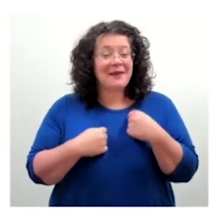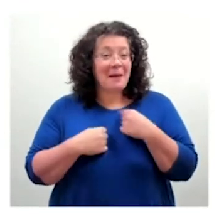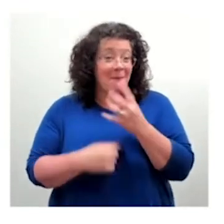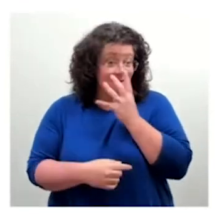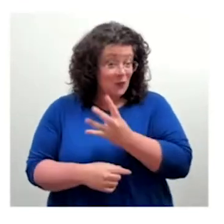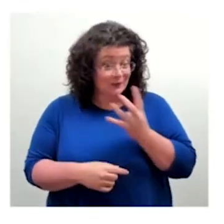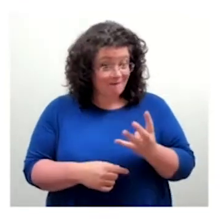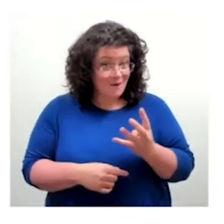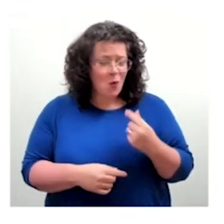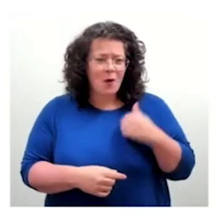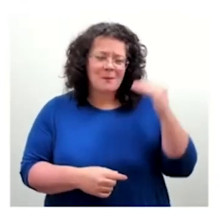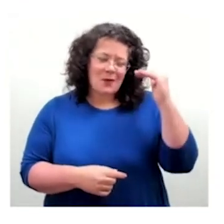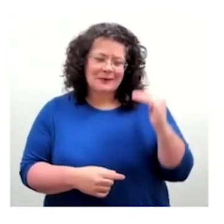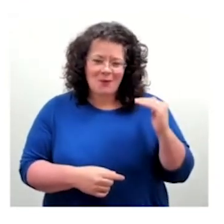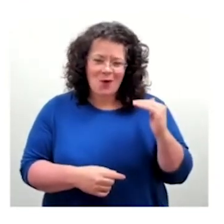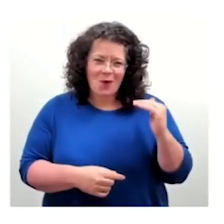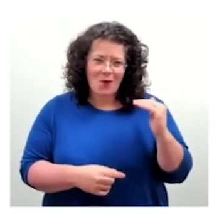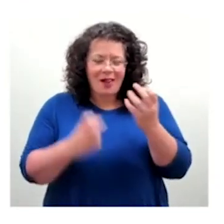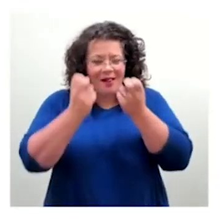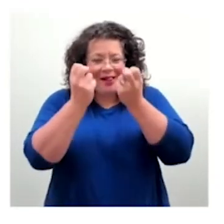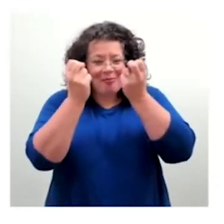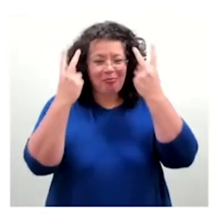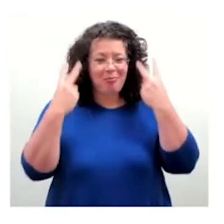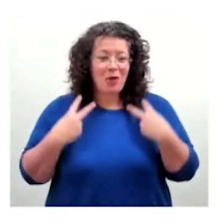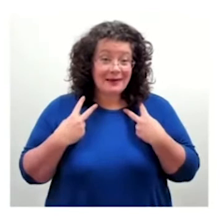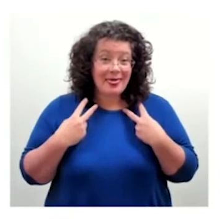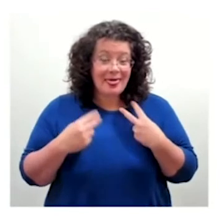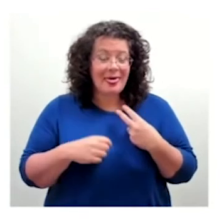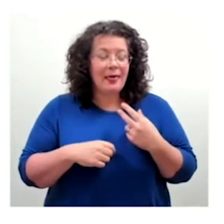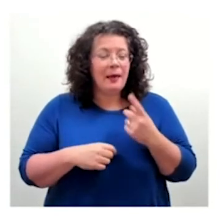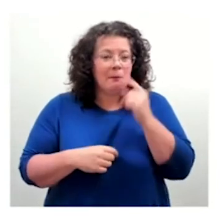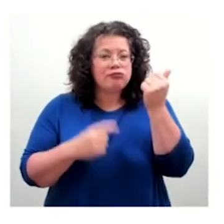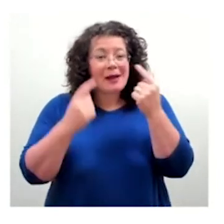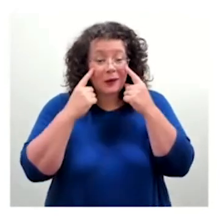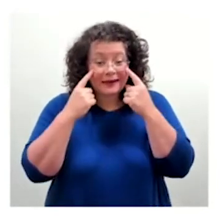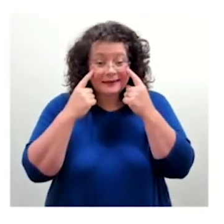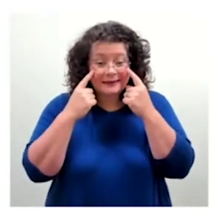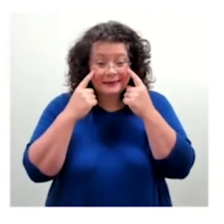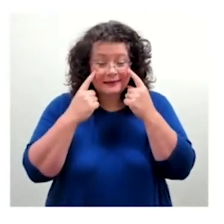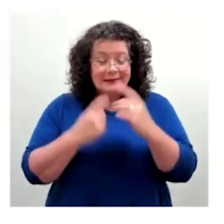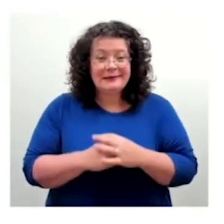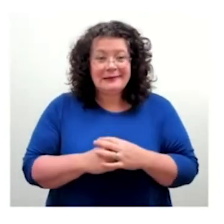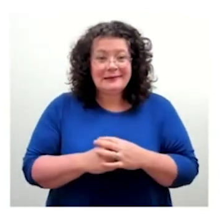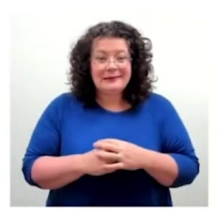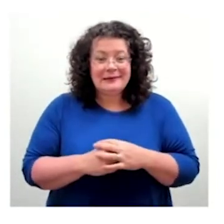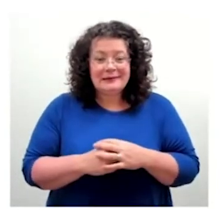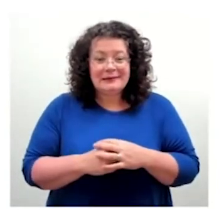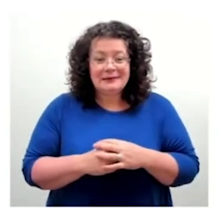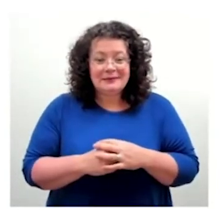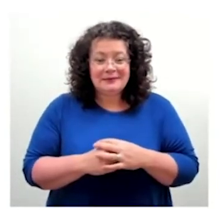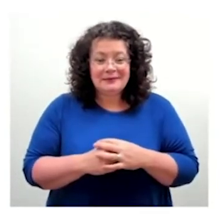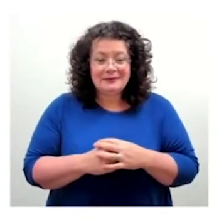brown eyes, and apparently I've got a fairly continuous cheesy grin on my face. That's one of the things